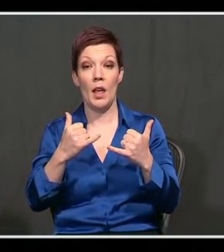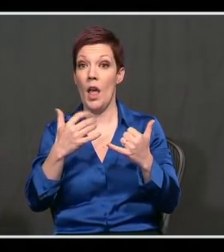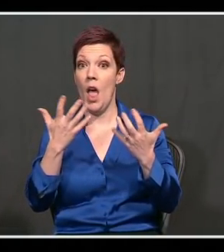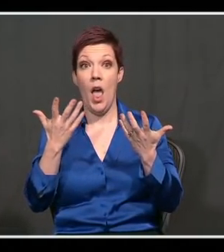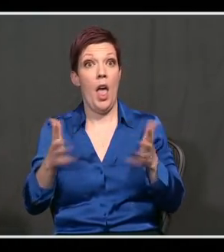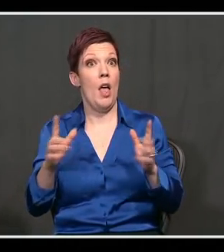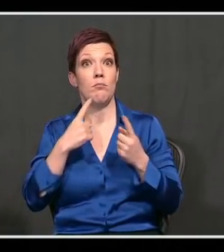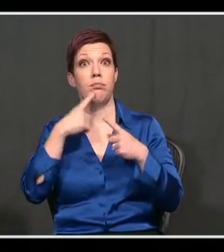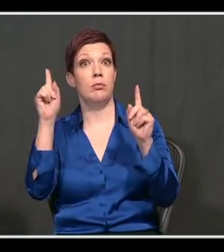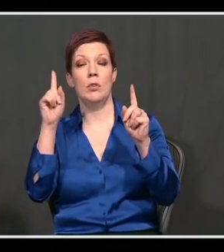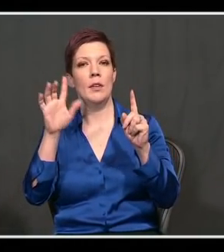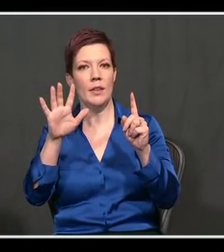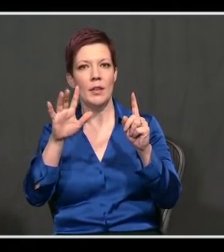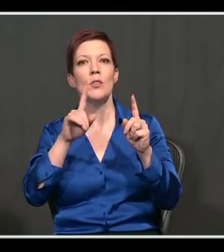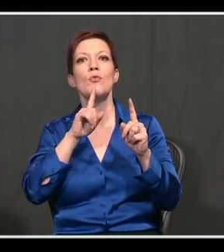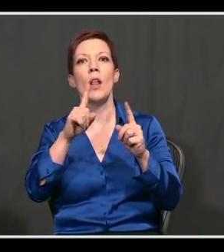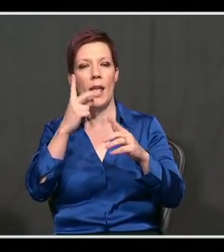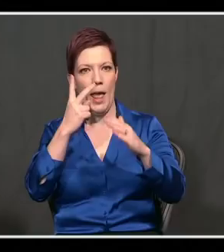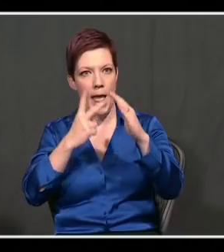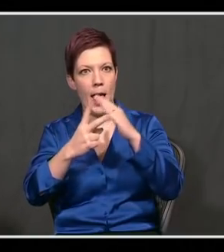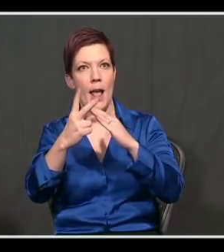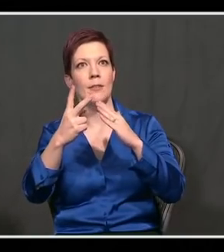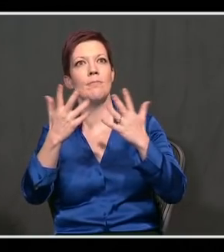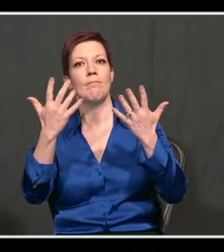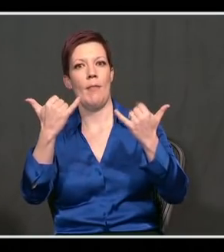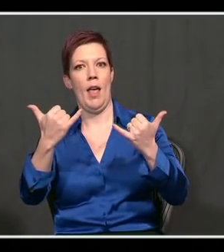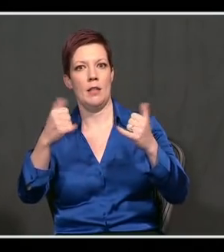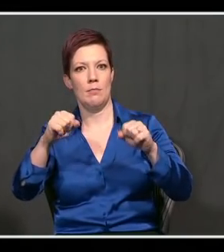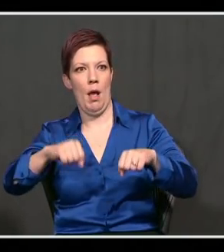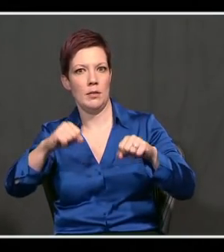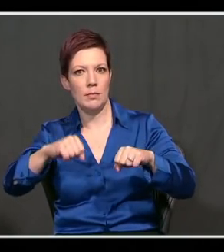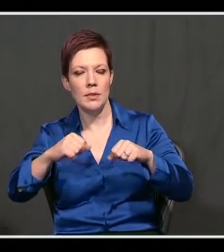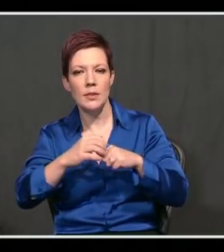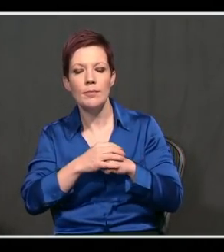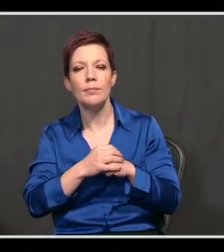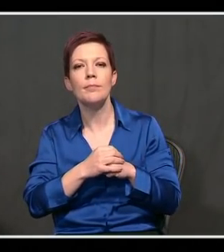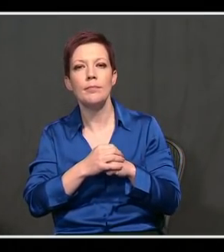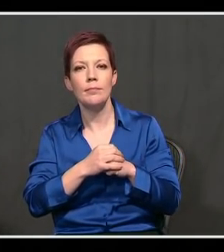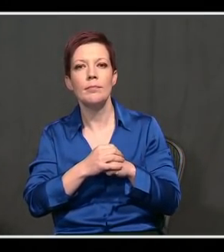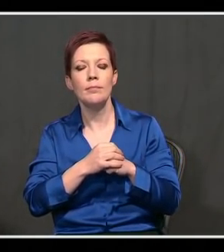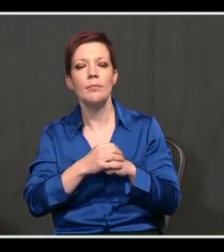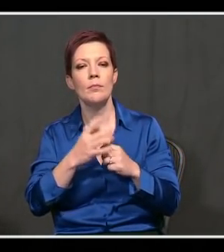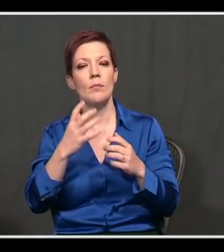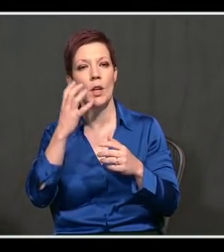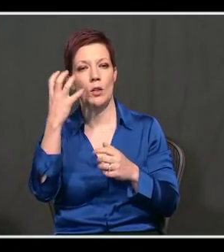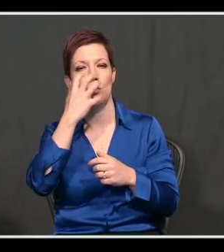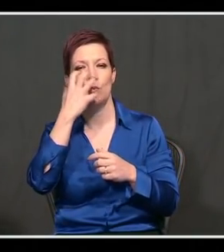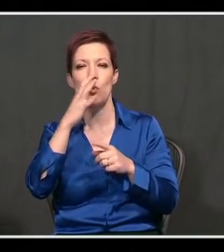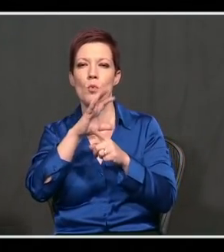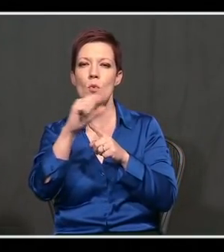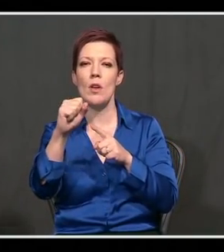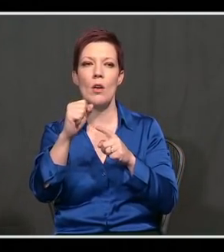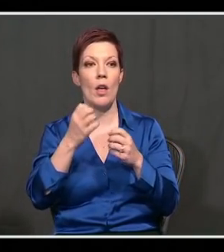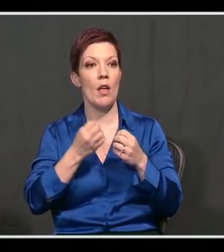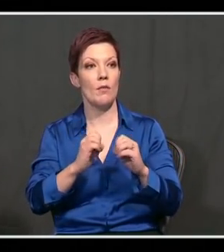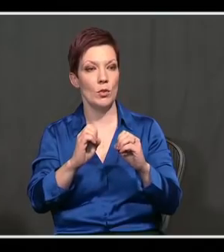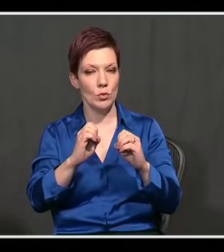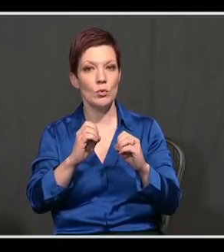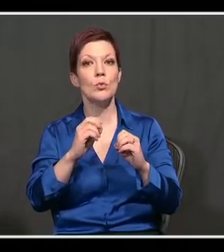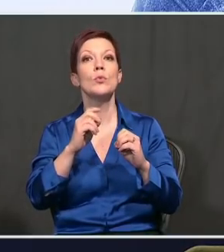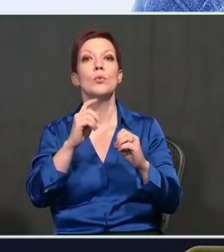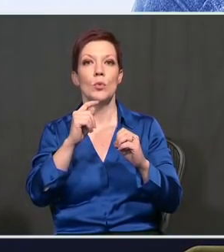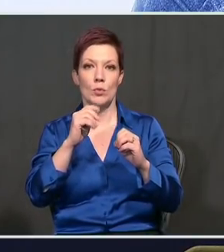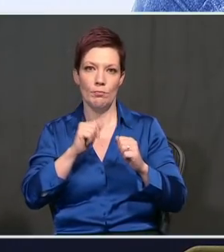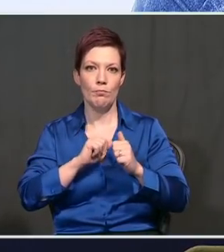it's a glimpse into mission impossible, an extraordinary effort to successfully confront what many of the world's experts and pundits